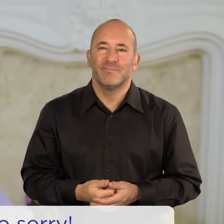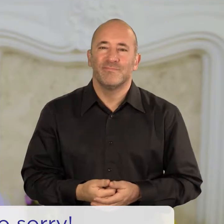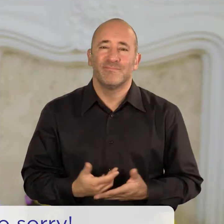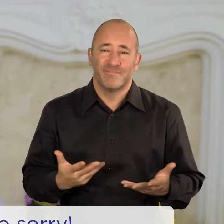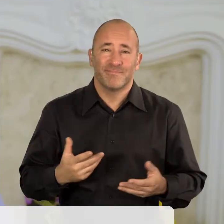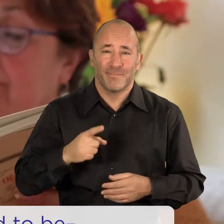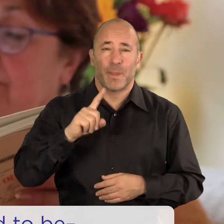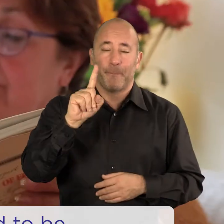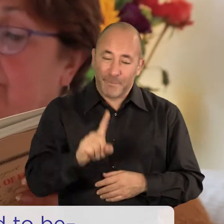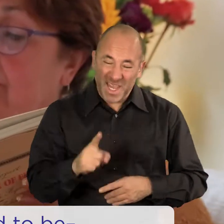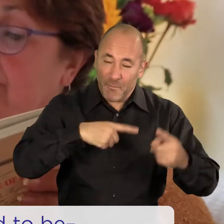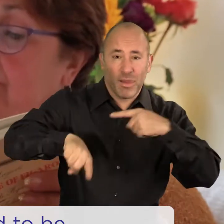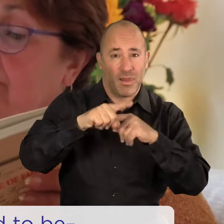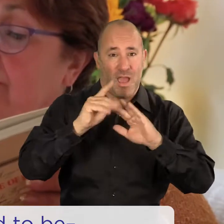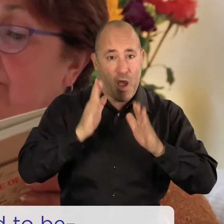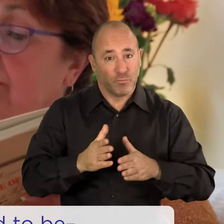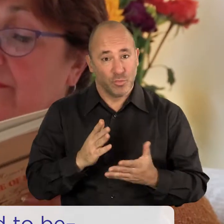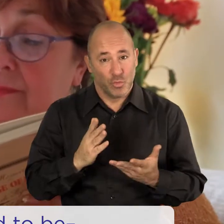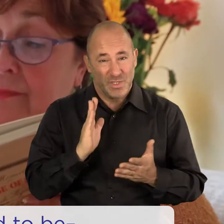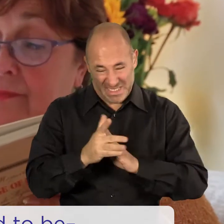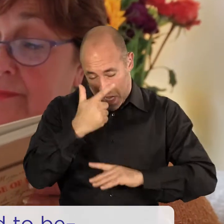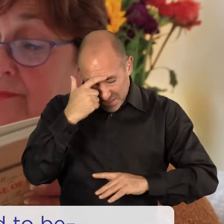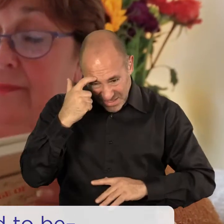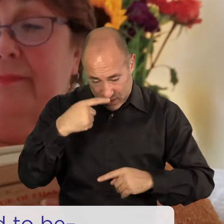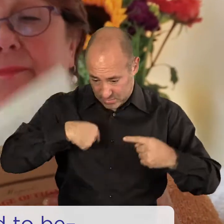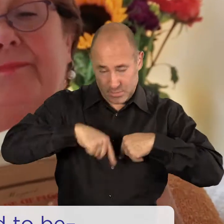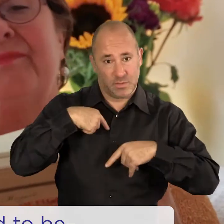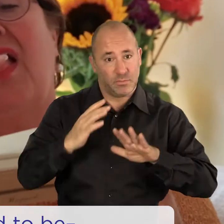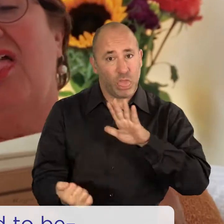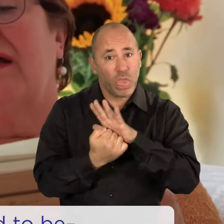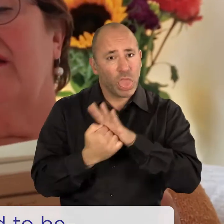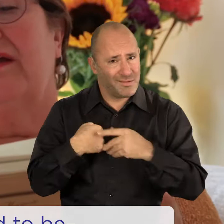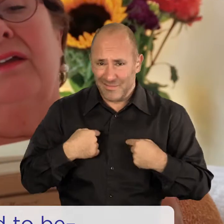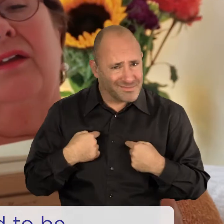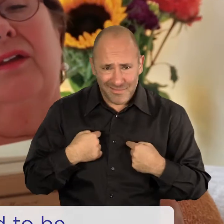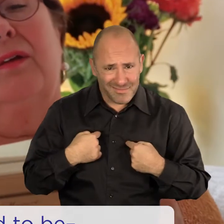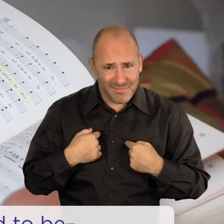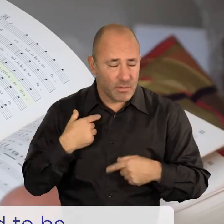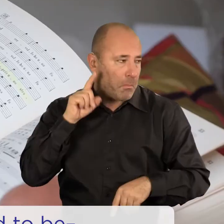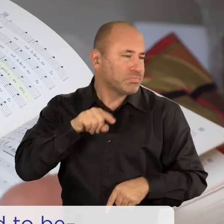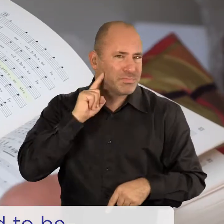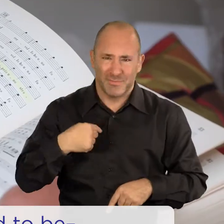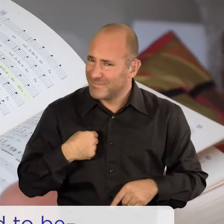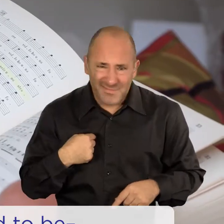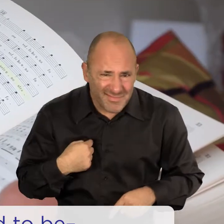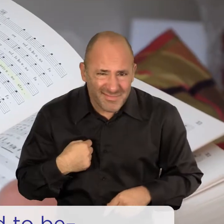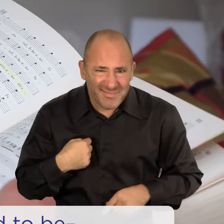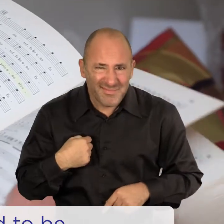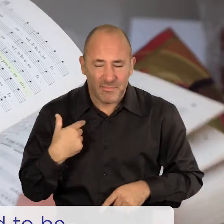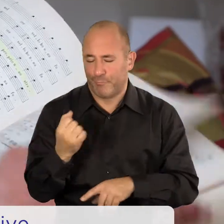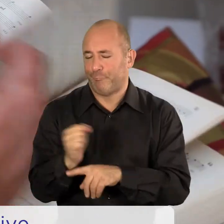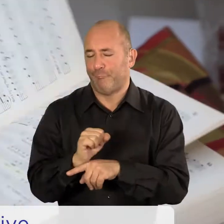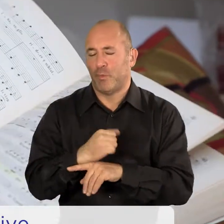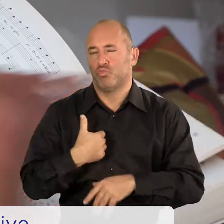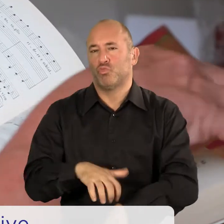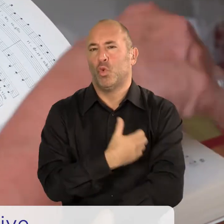sorry, I didn't realise. But I think people need to understand that you're not stupid,